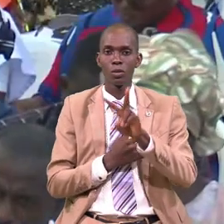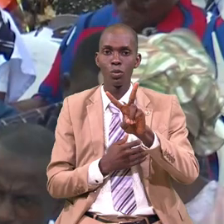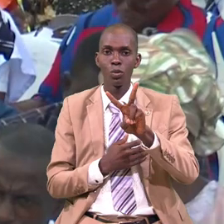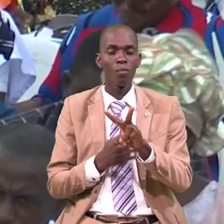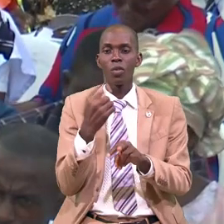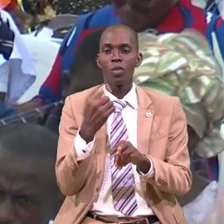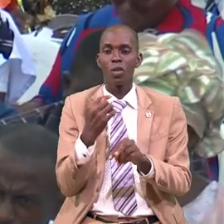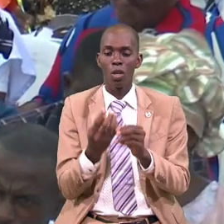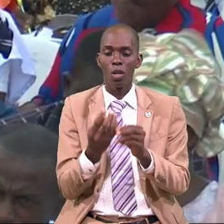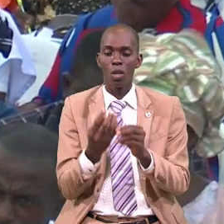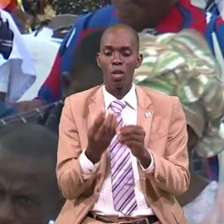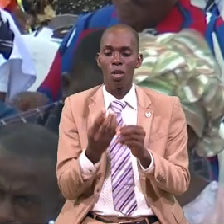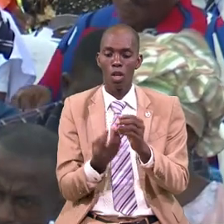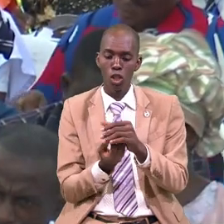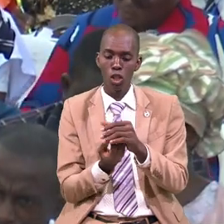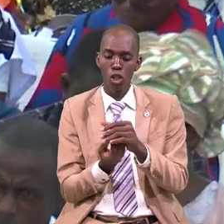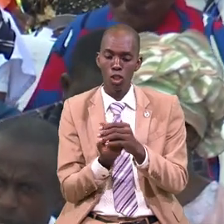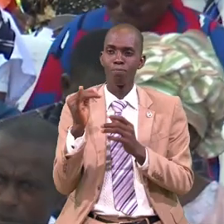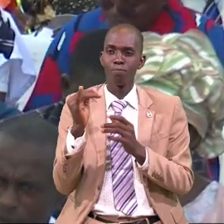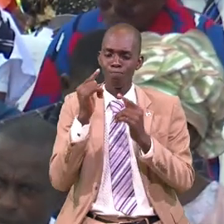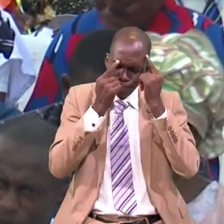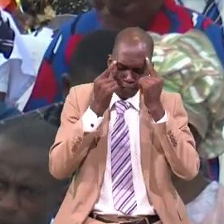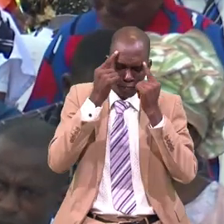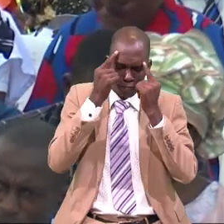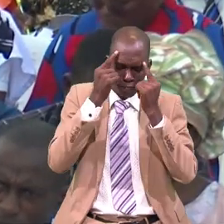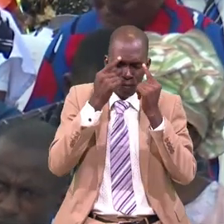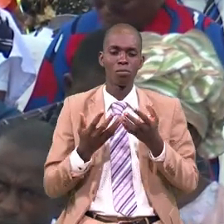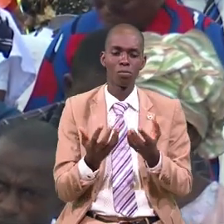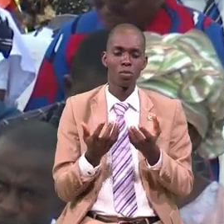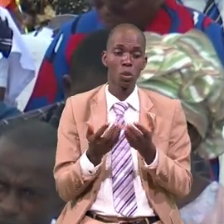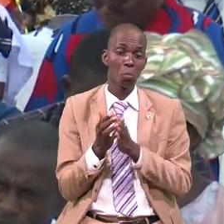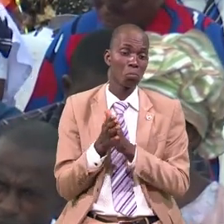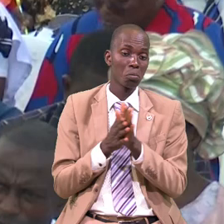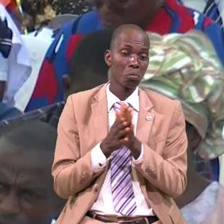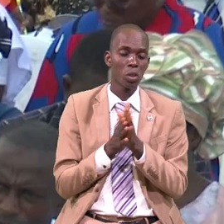growing thoughtfulness and passion for glory.